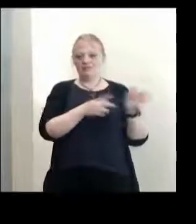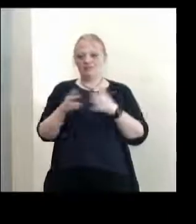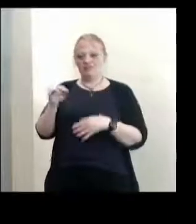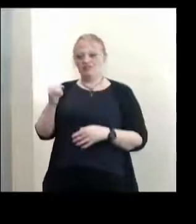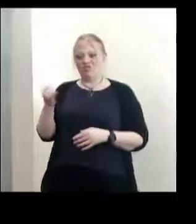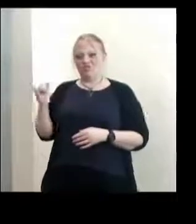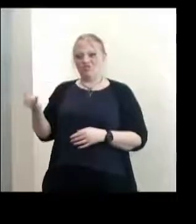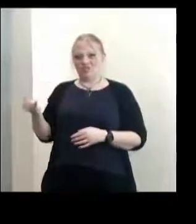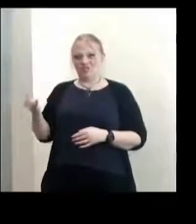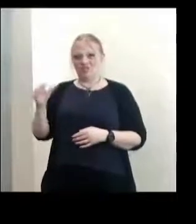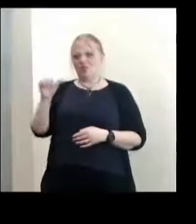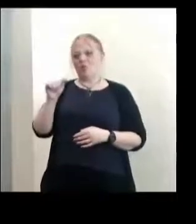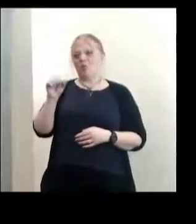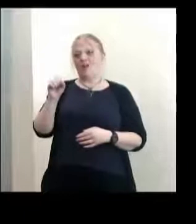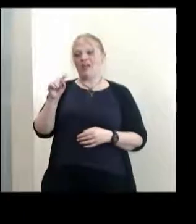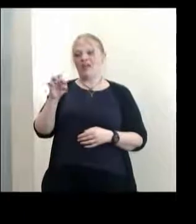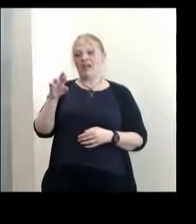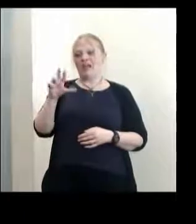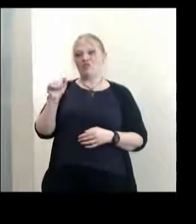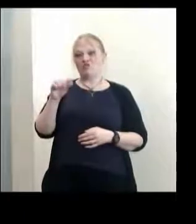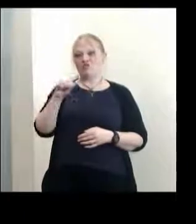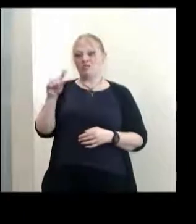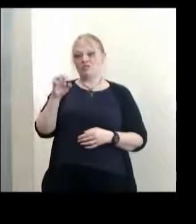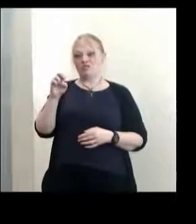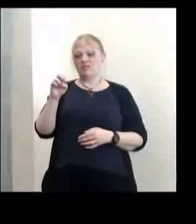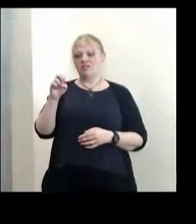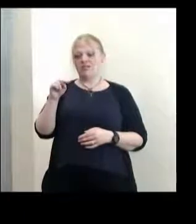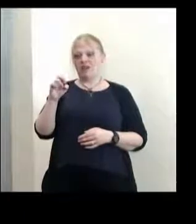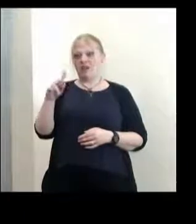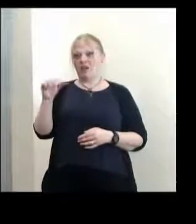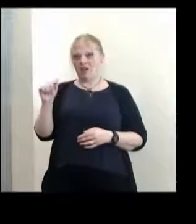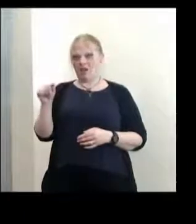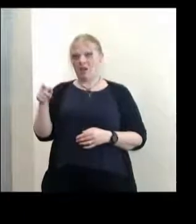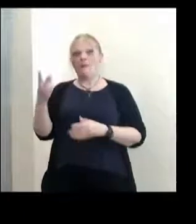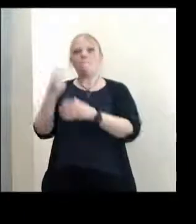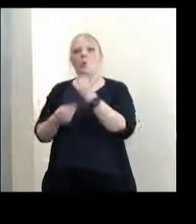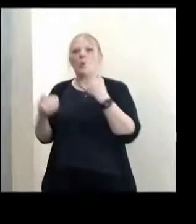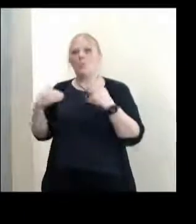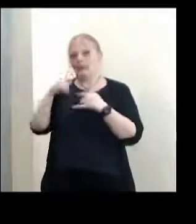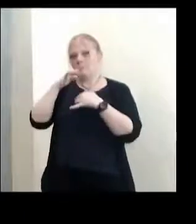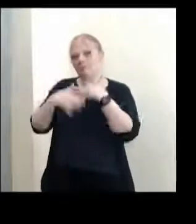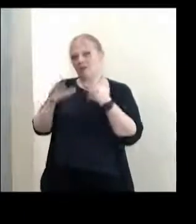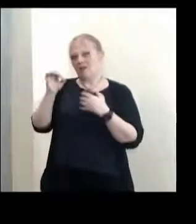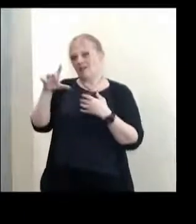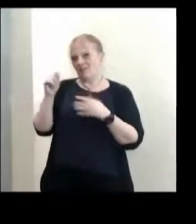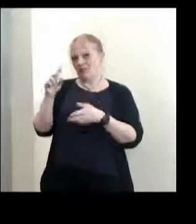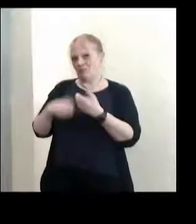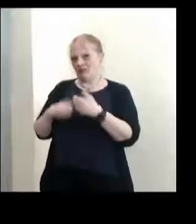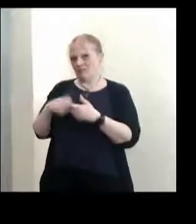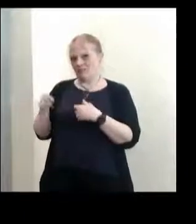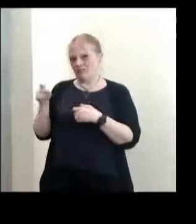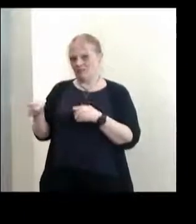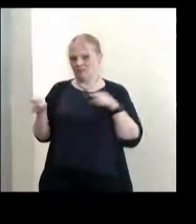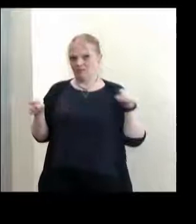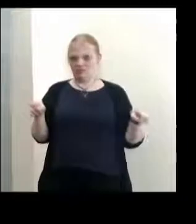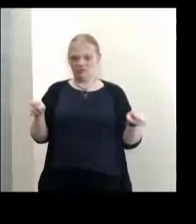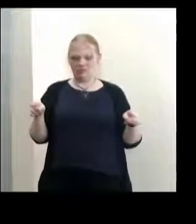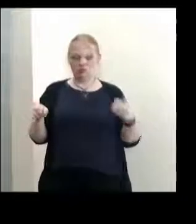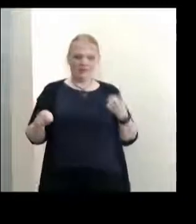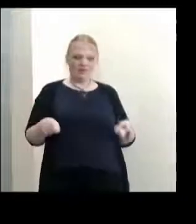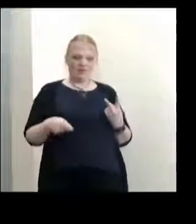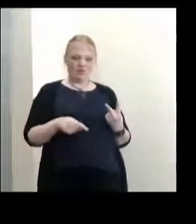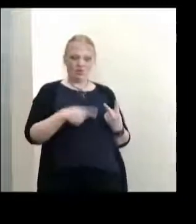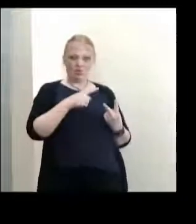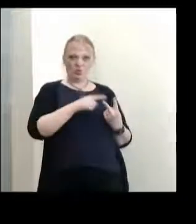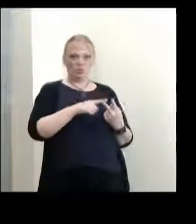Johnson or the AstraZeneca that has also had some problems with blood clots. So the vaccines that we are giving now